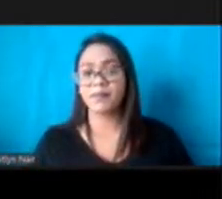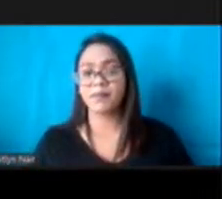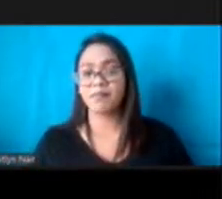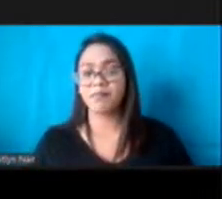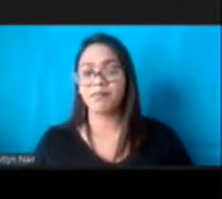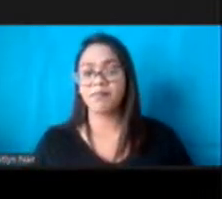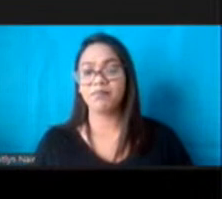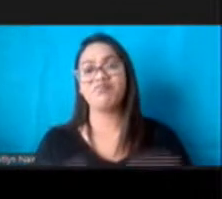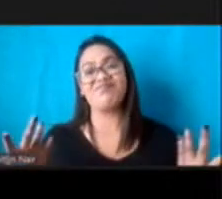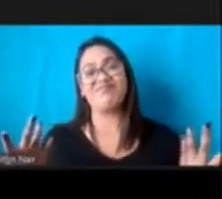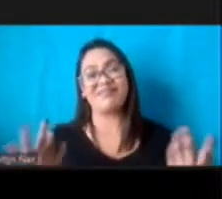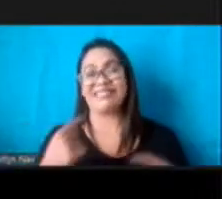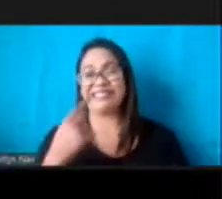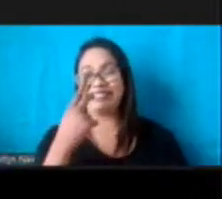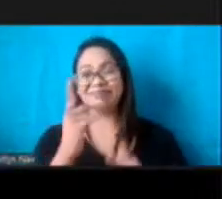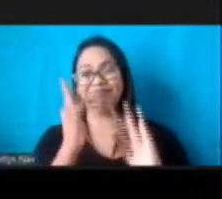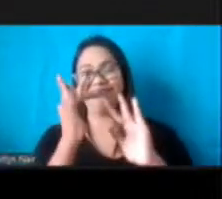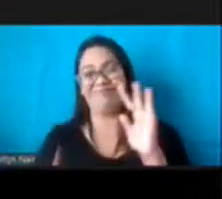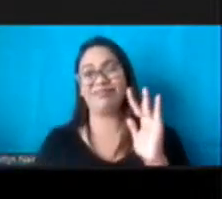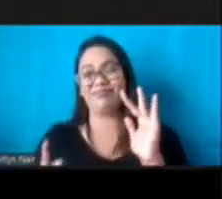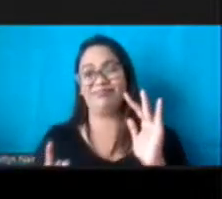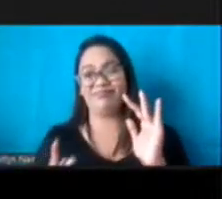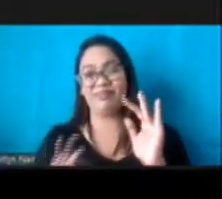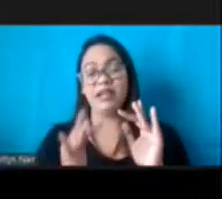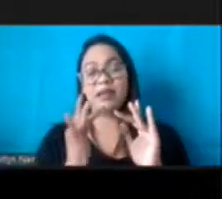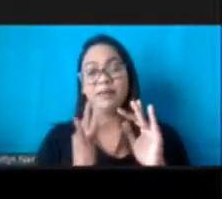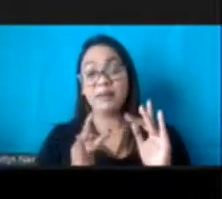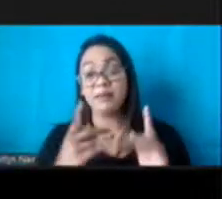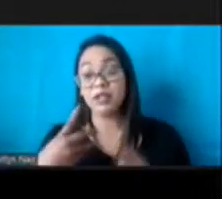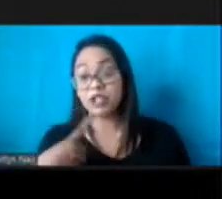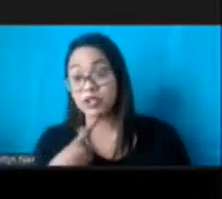We have lost Dr. Shabalala. Hi, Doc?